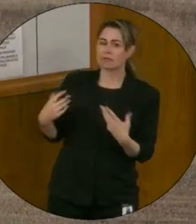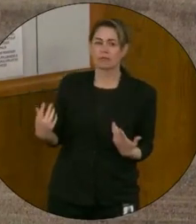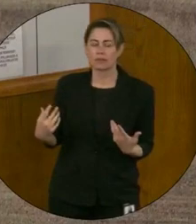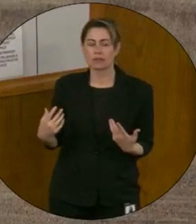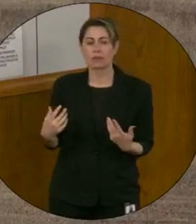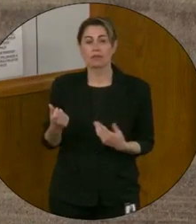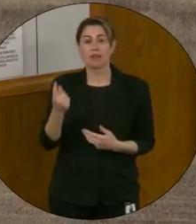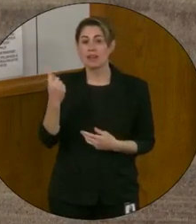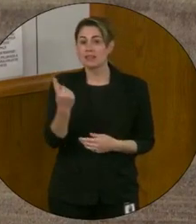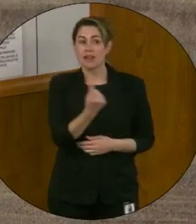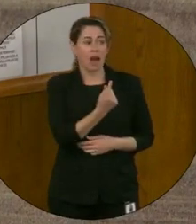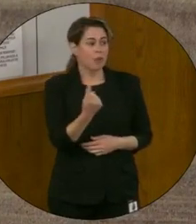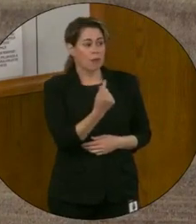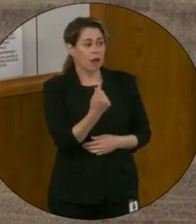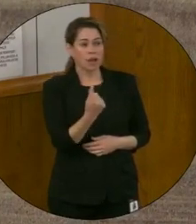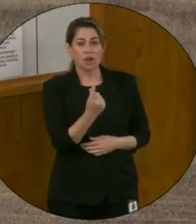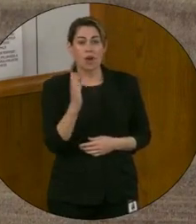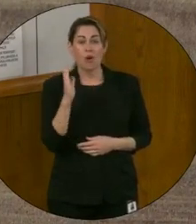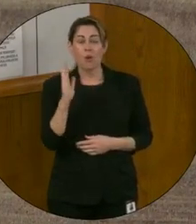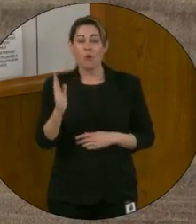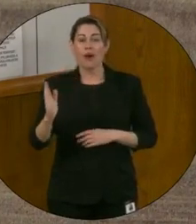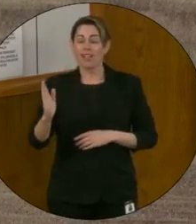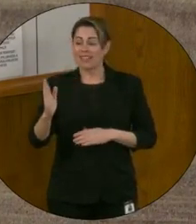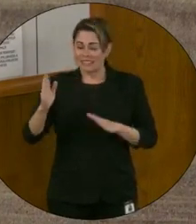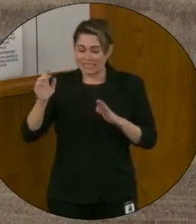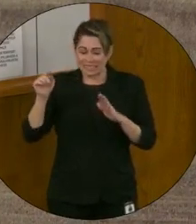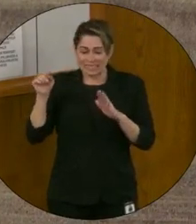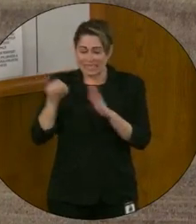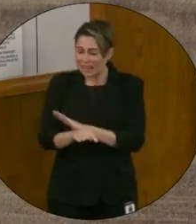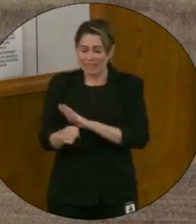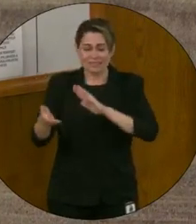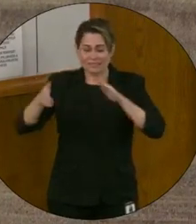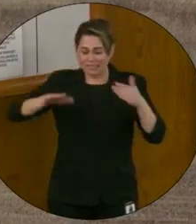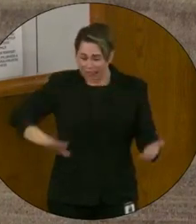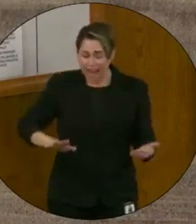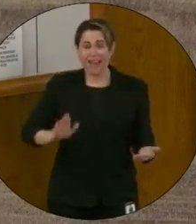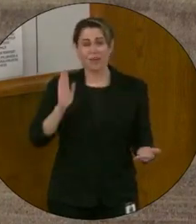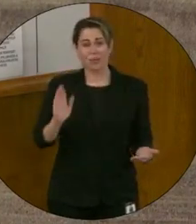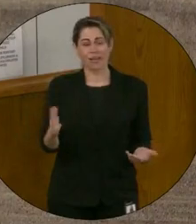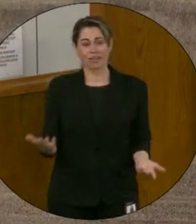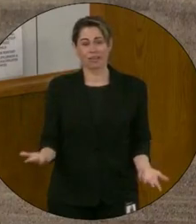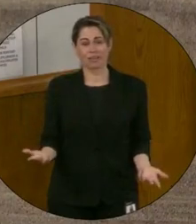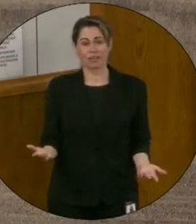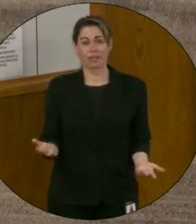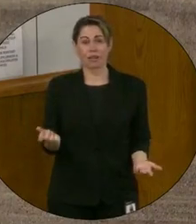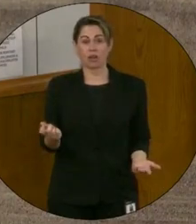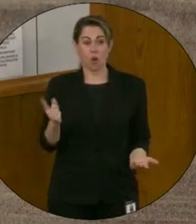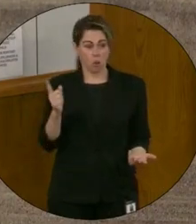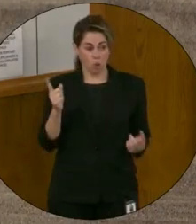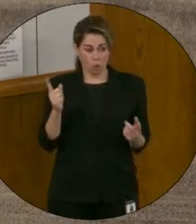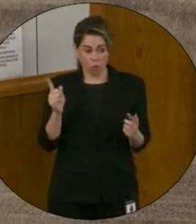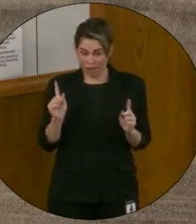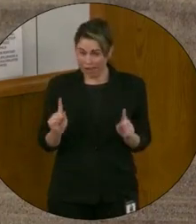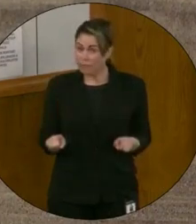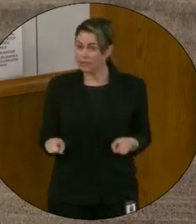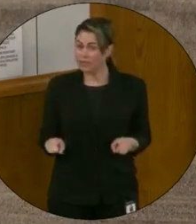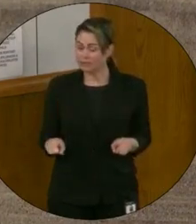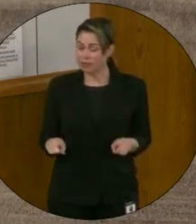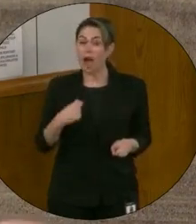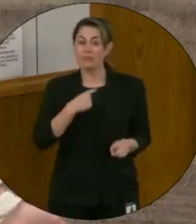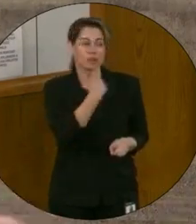Because someone is going to get killed. And when they do, and I'm telling